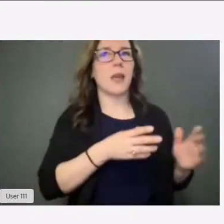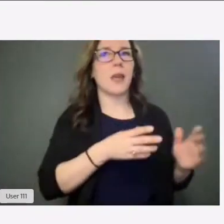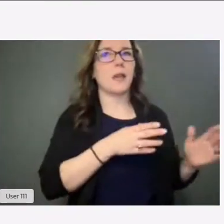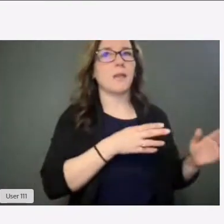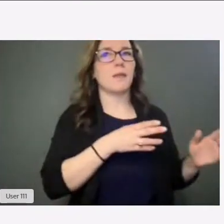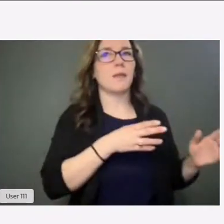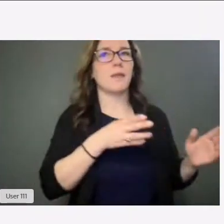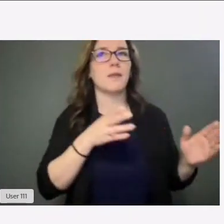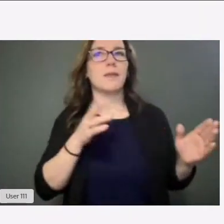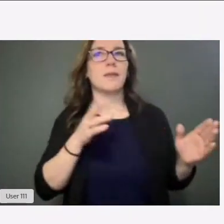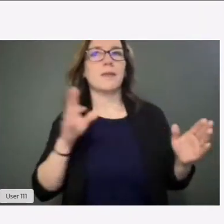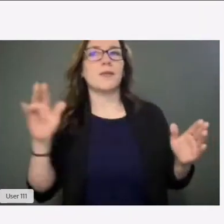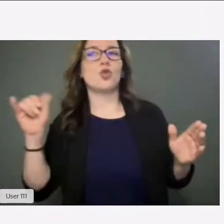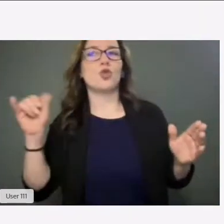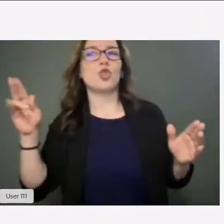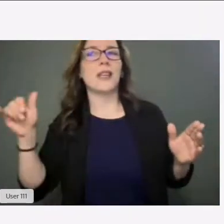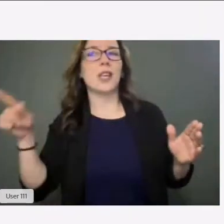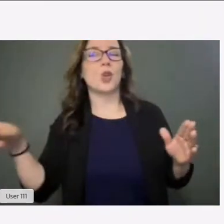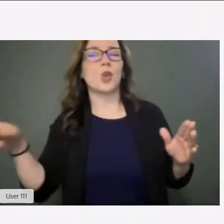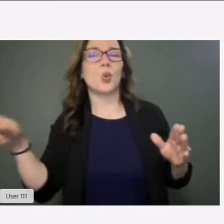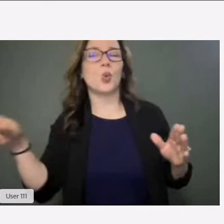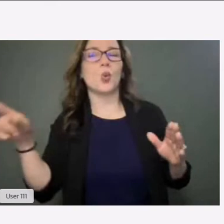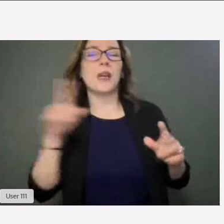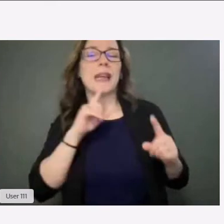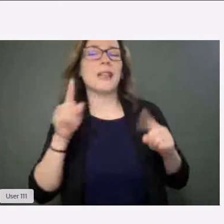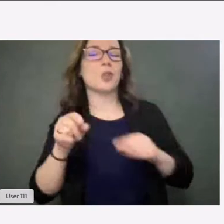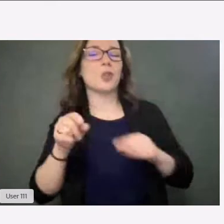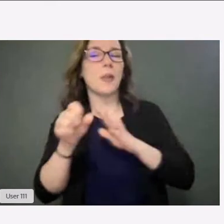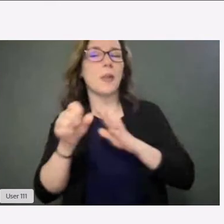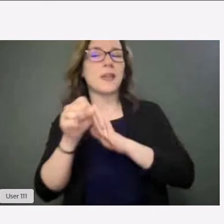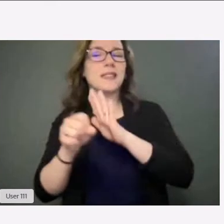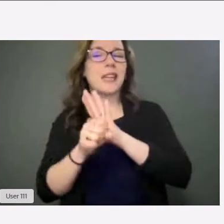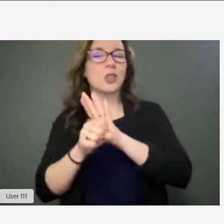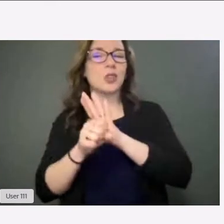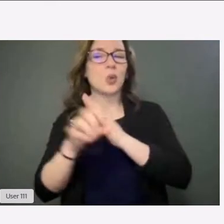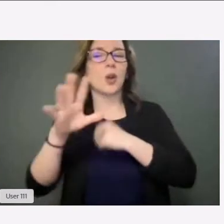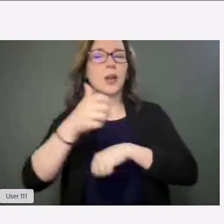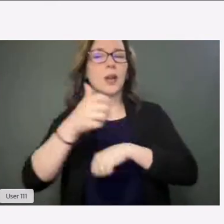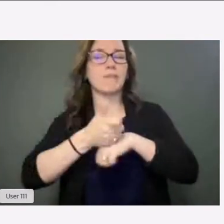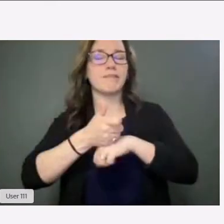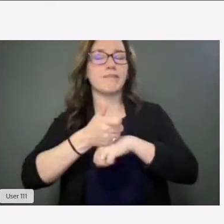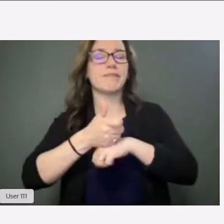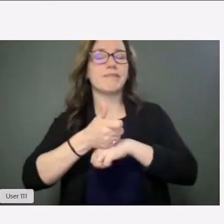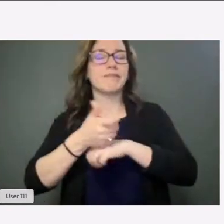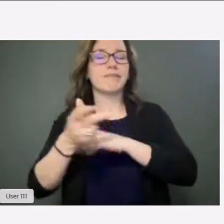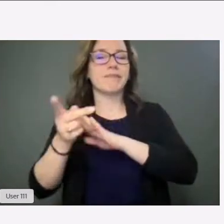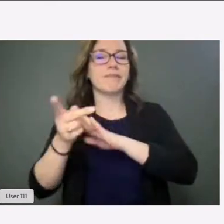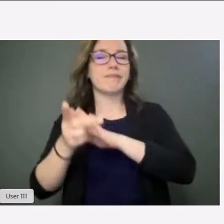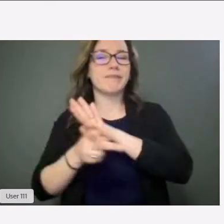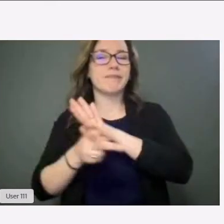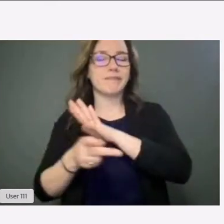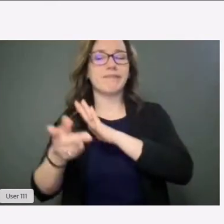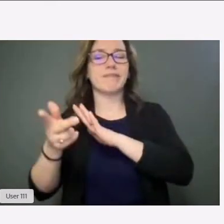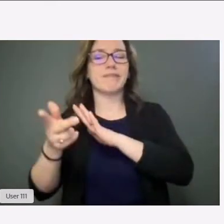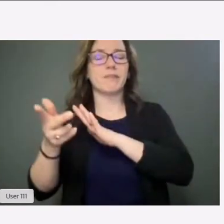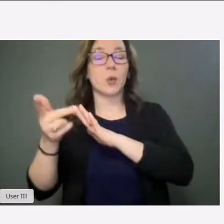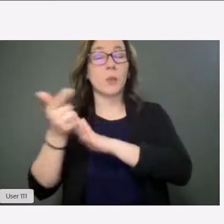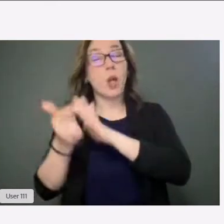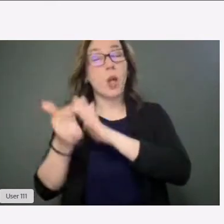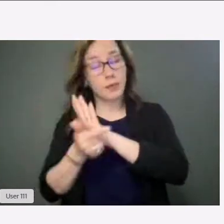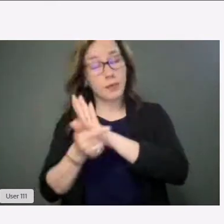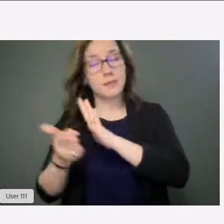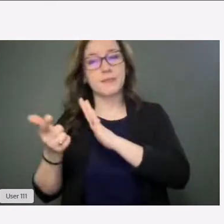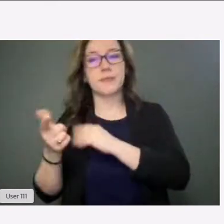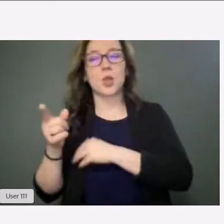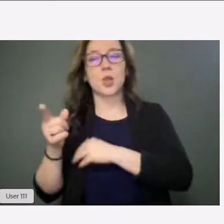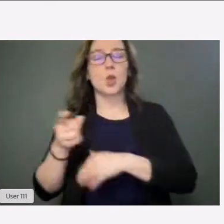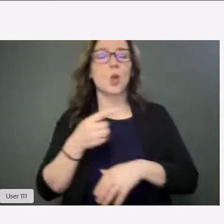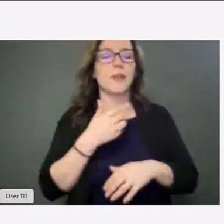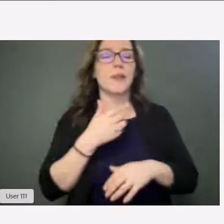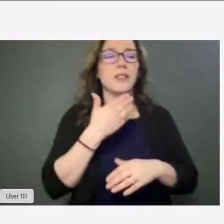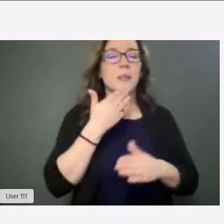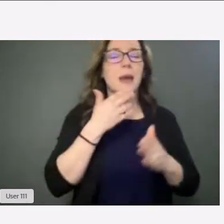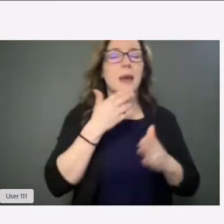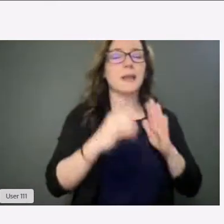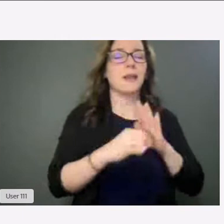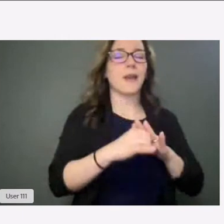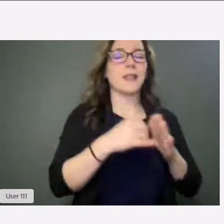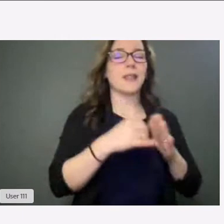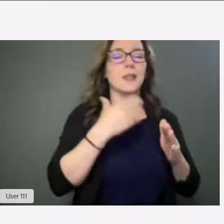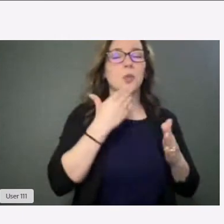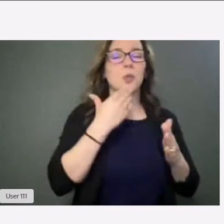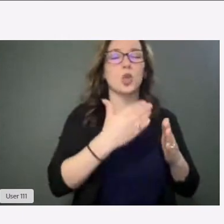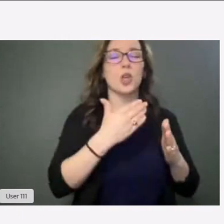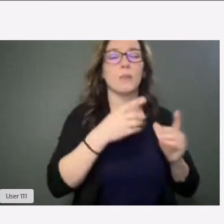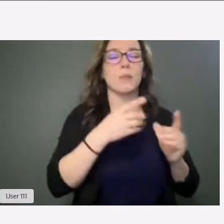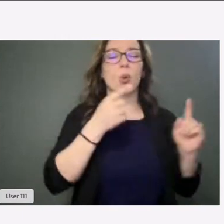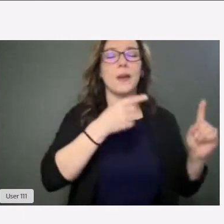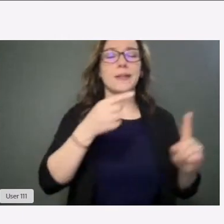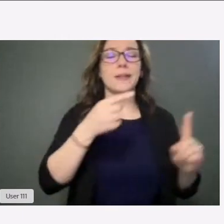more of the sort of statutory policy level answer. So Linda, what I would say, you've identified a couple of sweet spots there in your question. I think first and